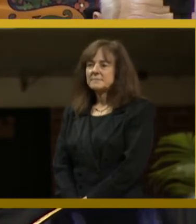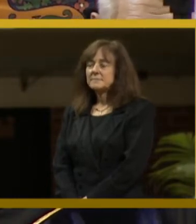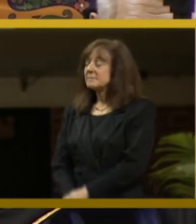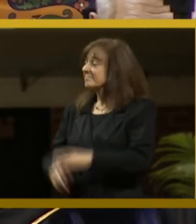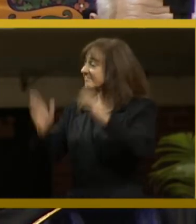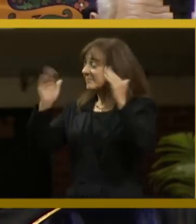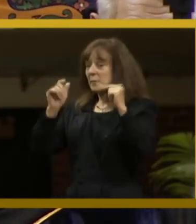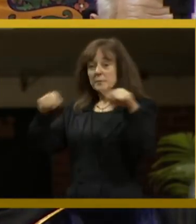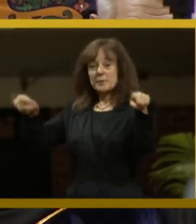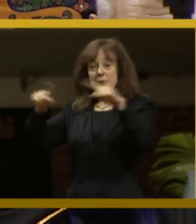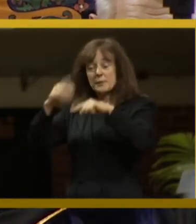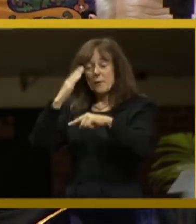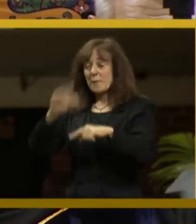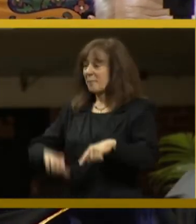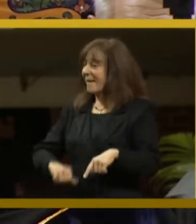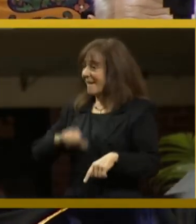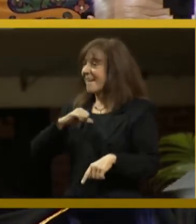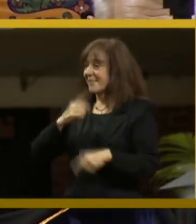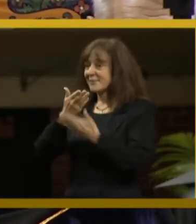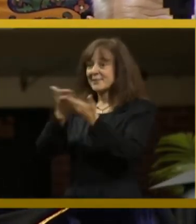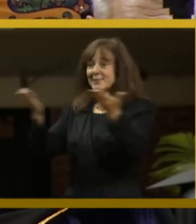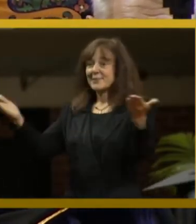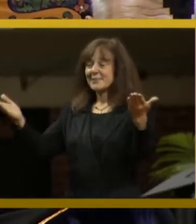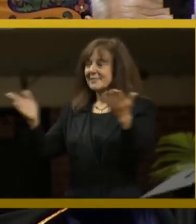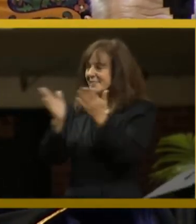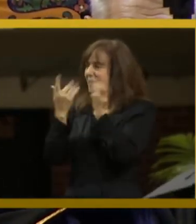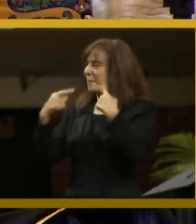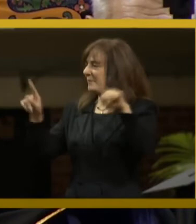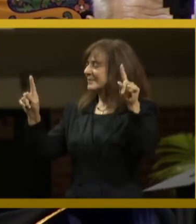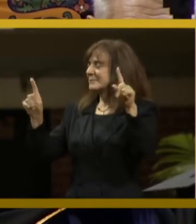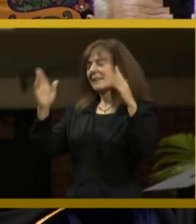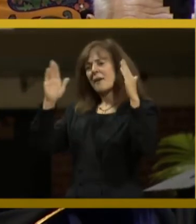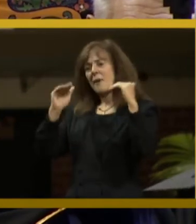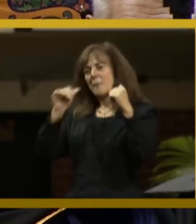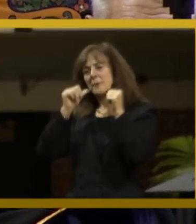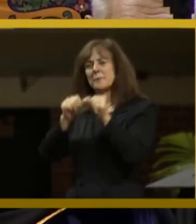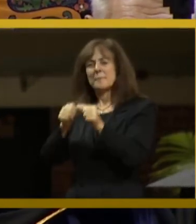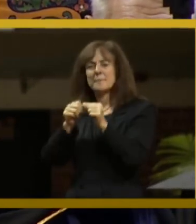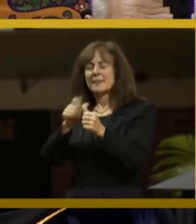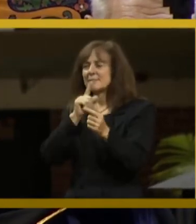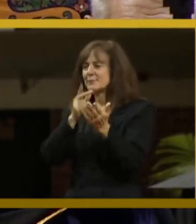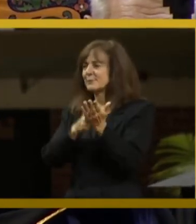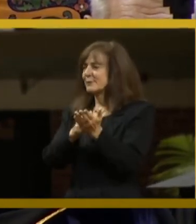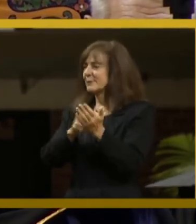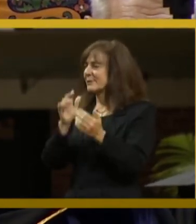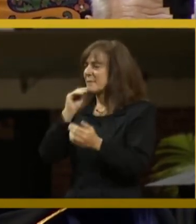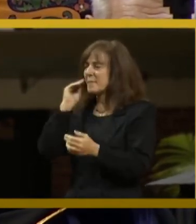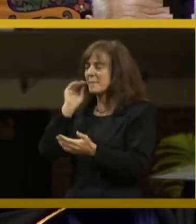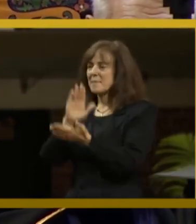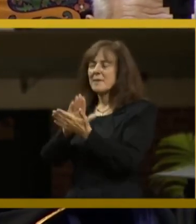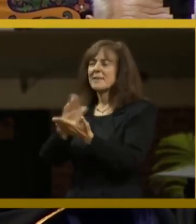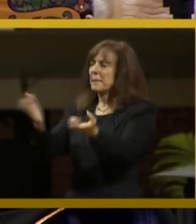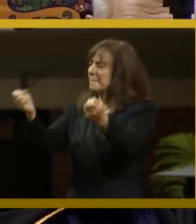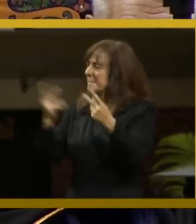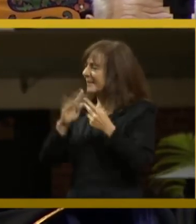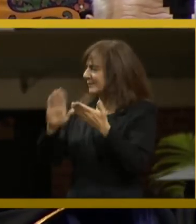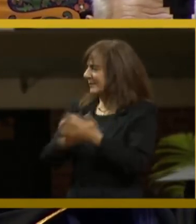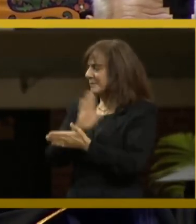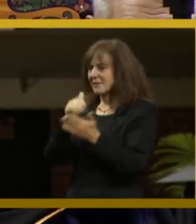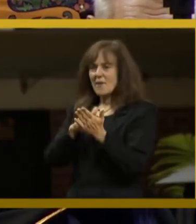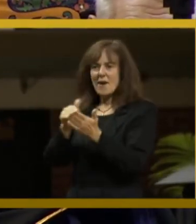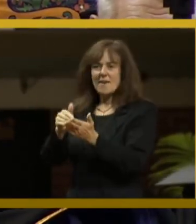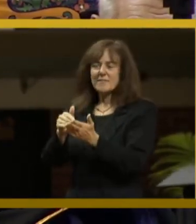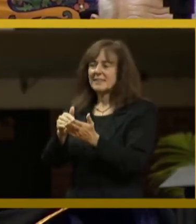I hope you know how proud we are of you and your accomplishments, and I hope you'll remain true to your alma mater and come back to campus as